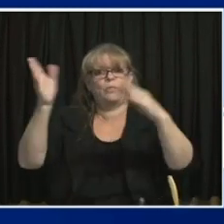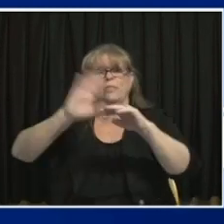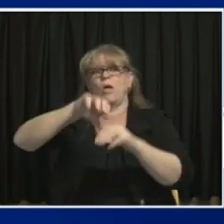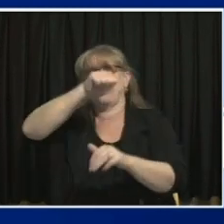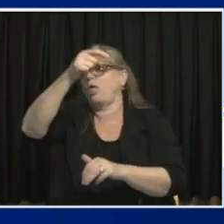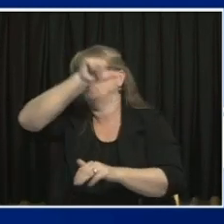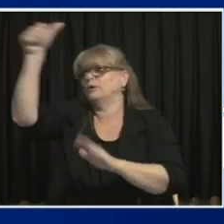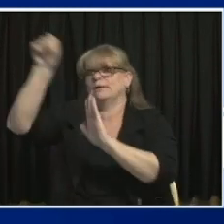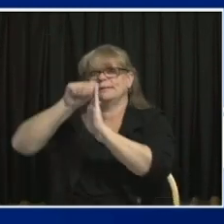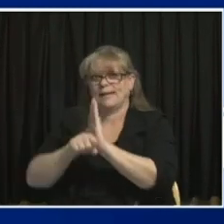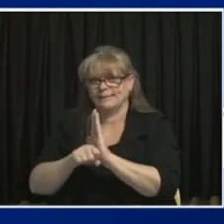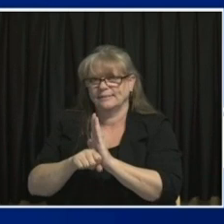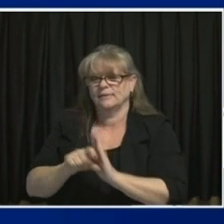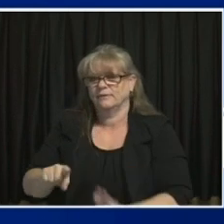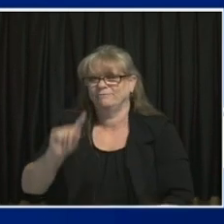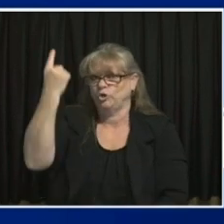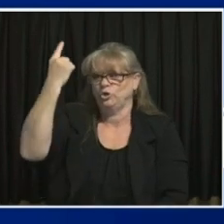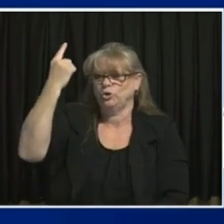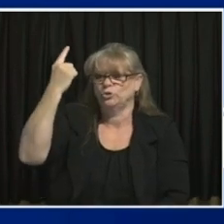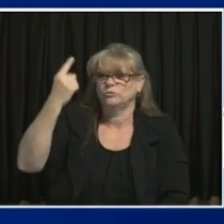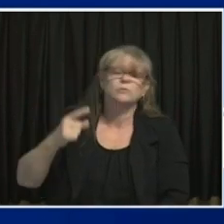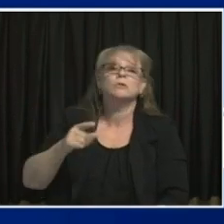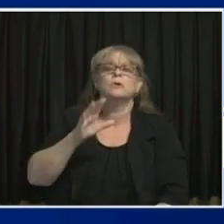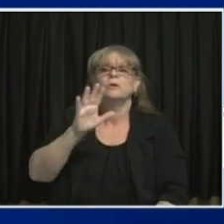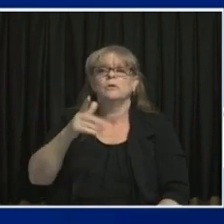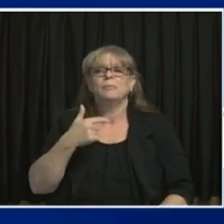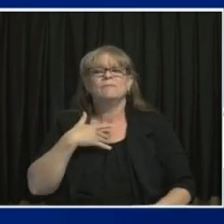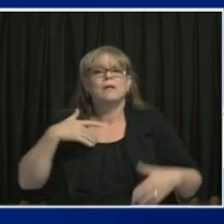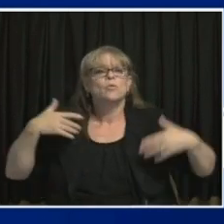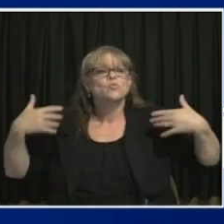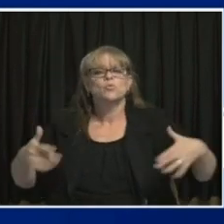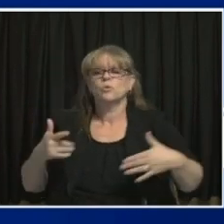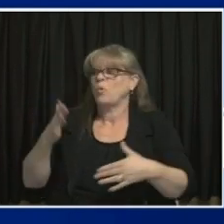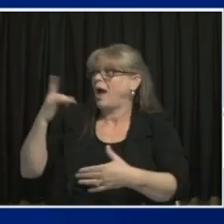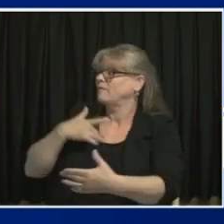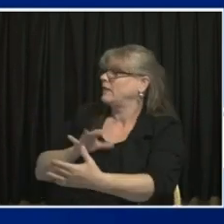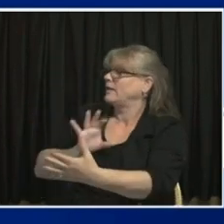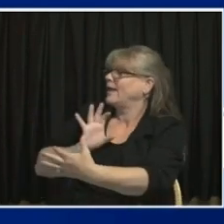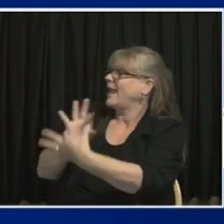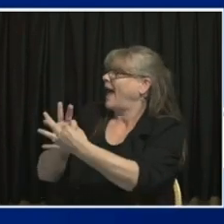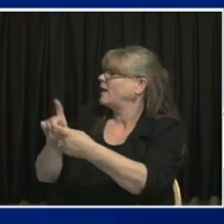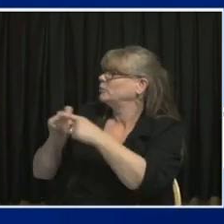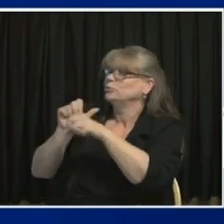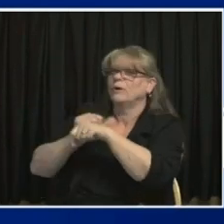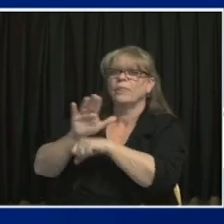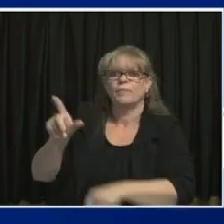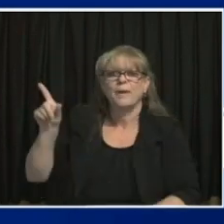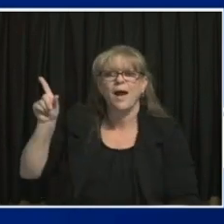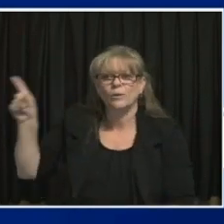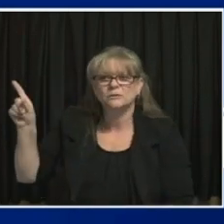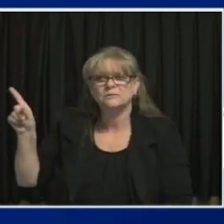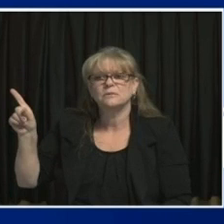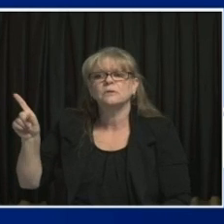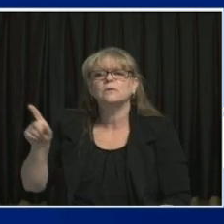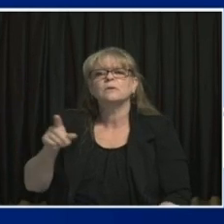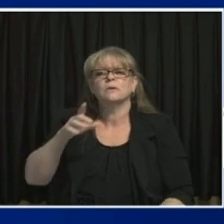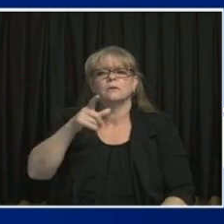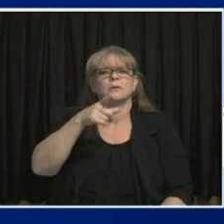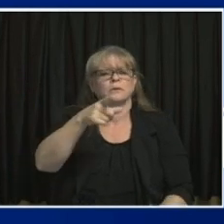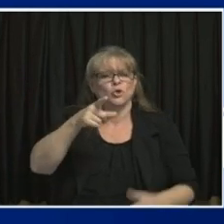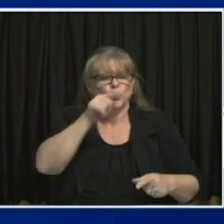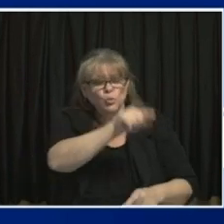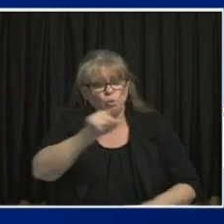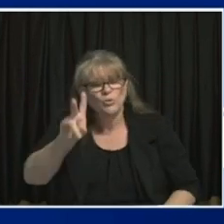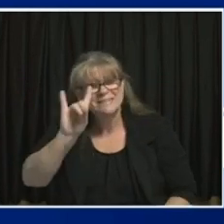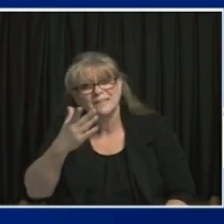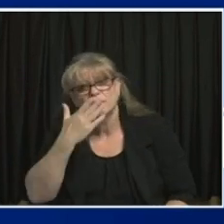so connected to the outdoors, and we know that Coloradans have a better opportunity to recreate at a social distance outdoors than in some of the more